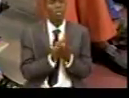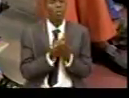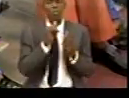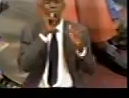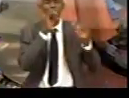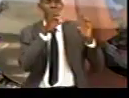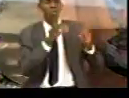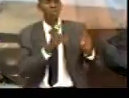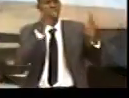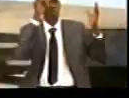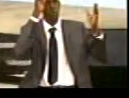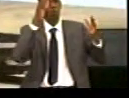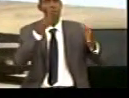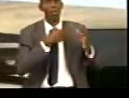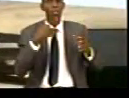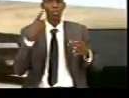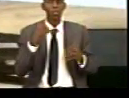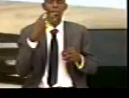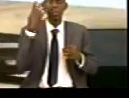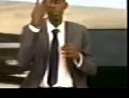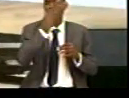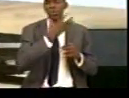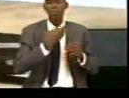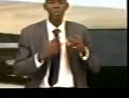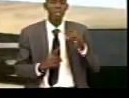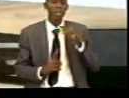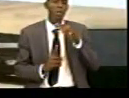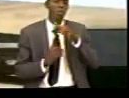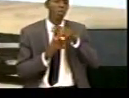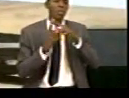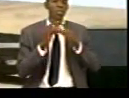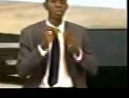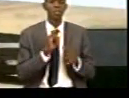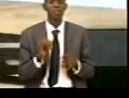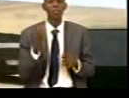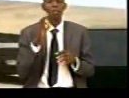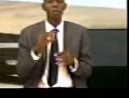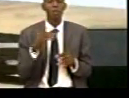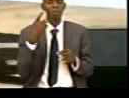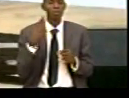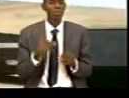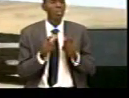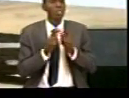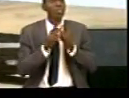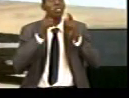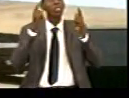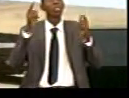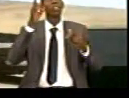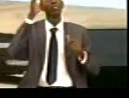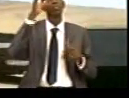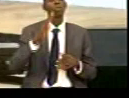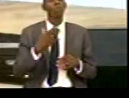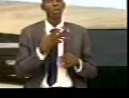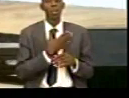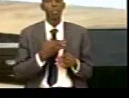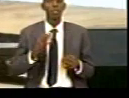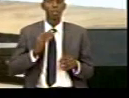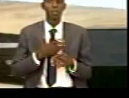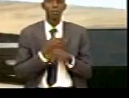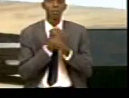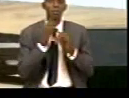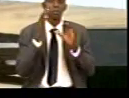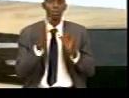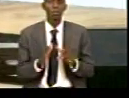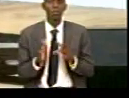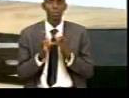the glorious appearing, the glorious appearing of the great God and our Savior,